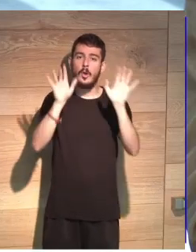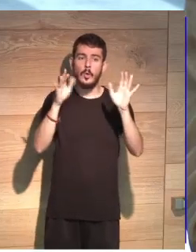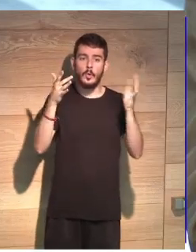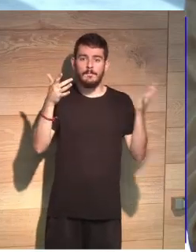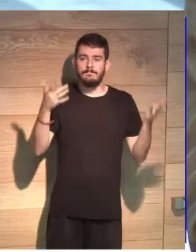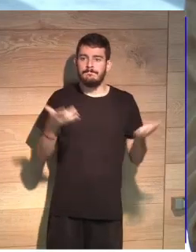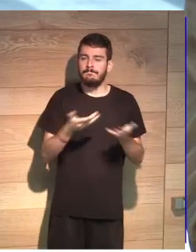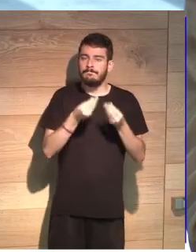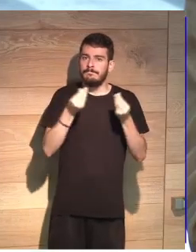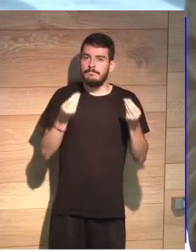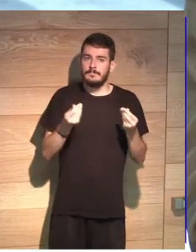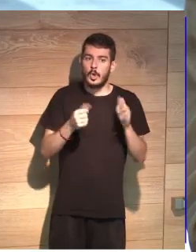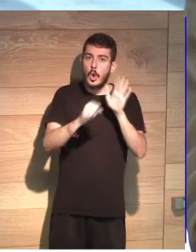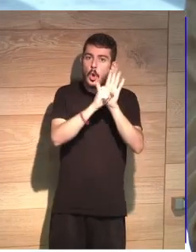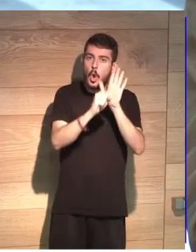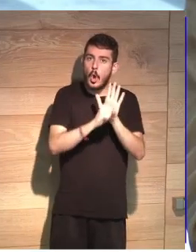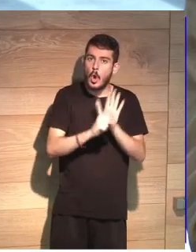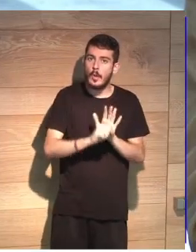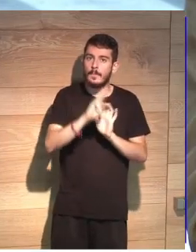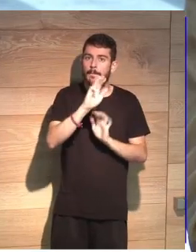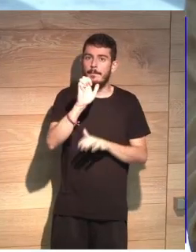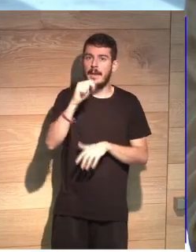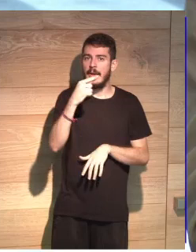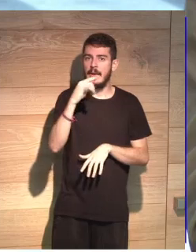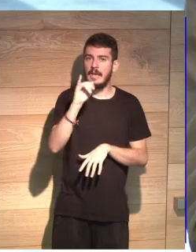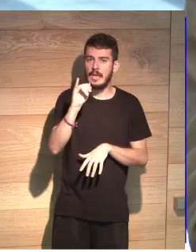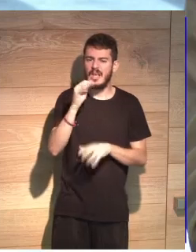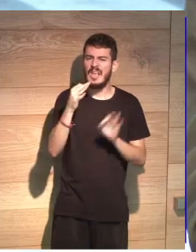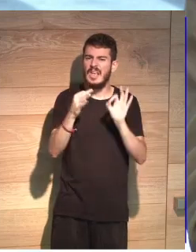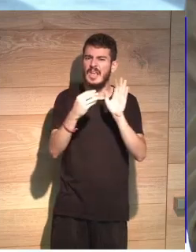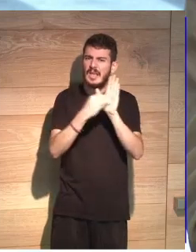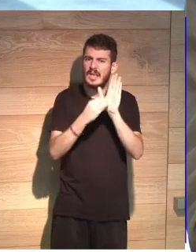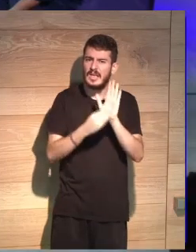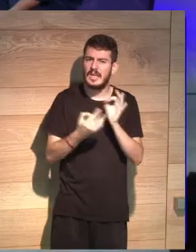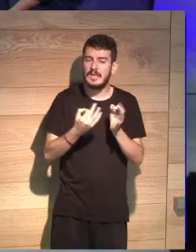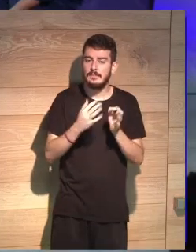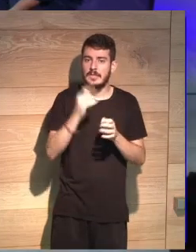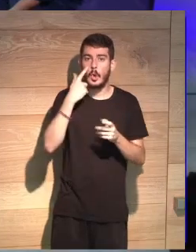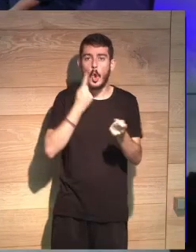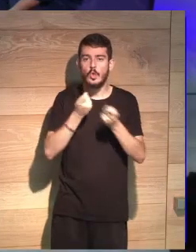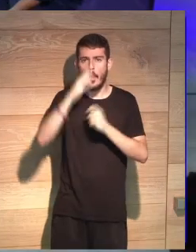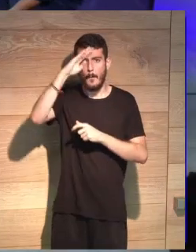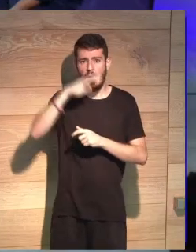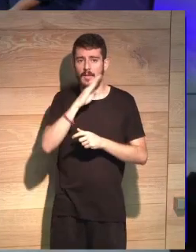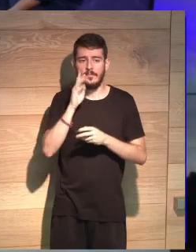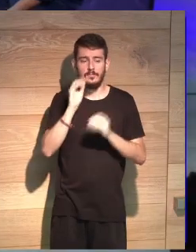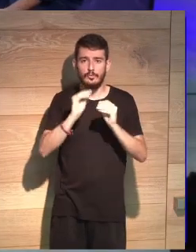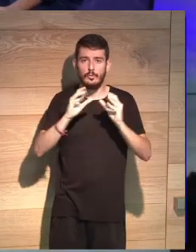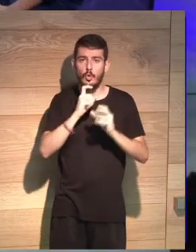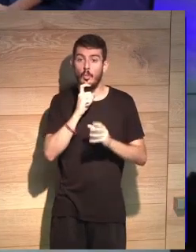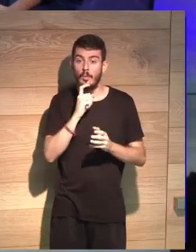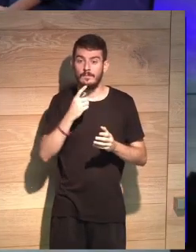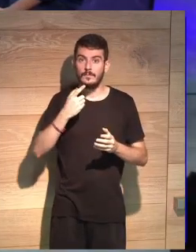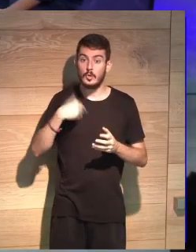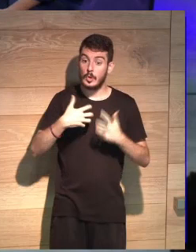to play safely with video games, and to explain everything related to the parental controls and